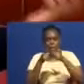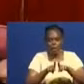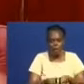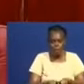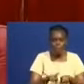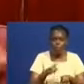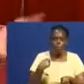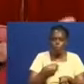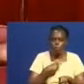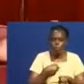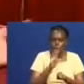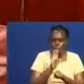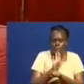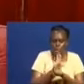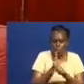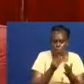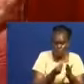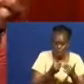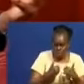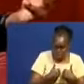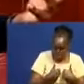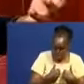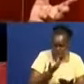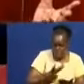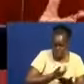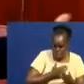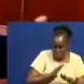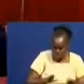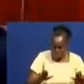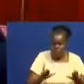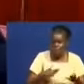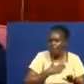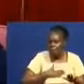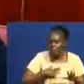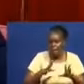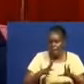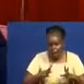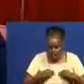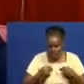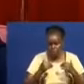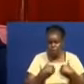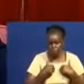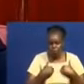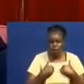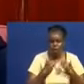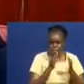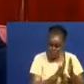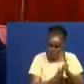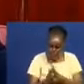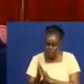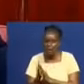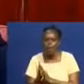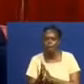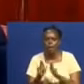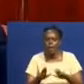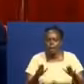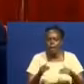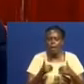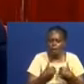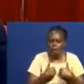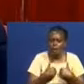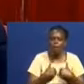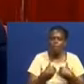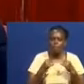happened, we have got a lot of money now, we are owning so much land. Please allow us to have spatial planning. Your land, we can